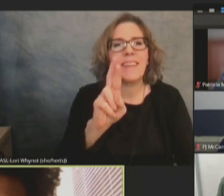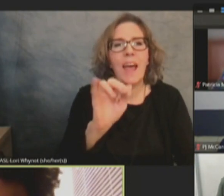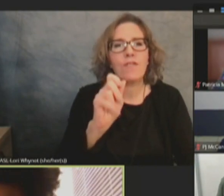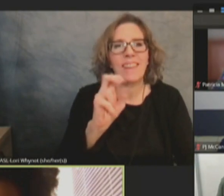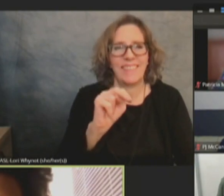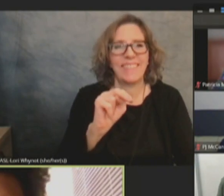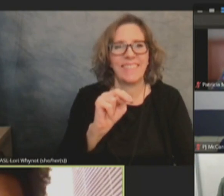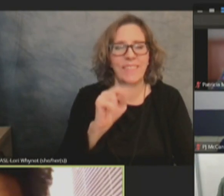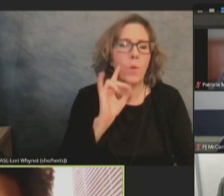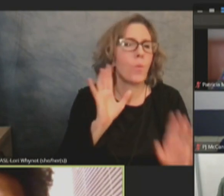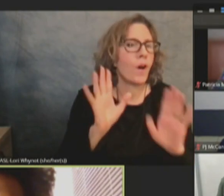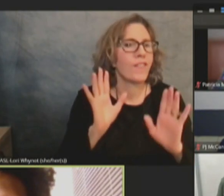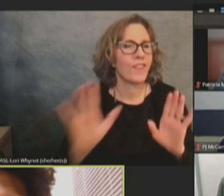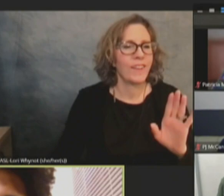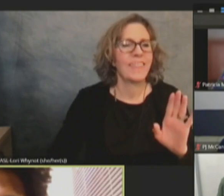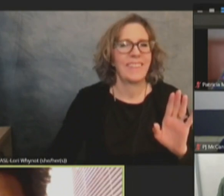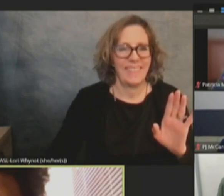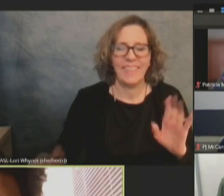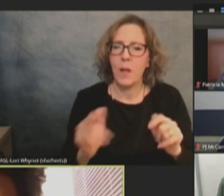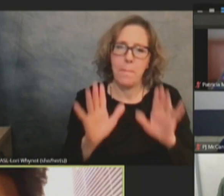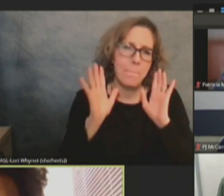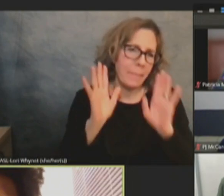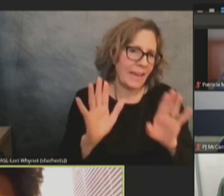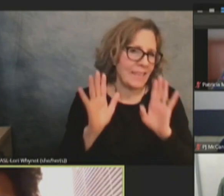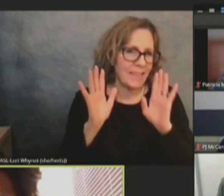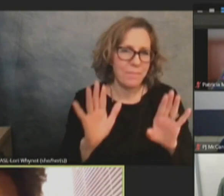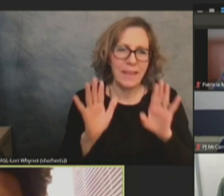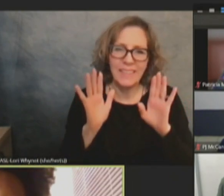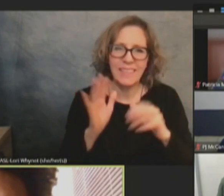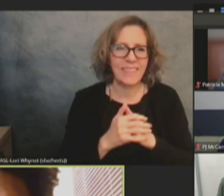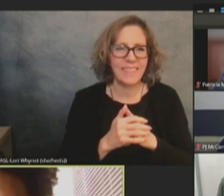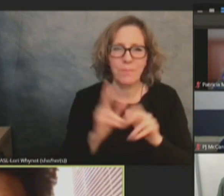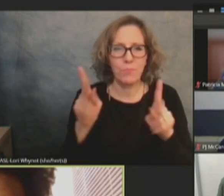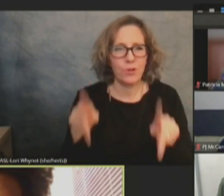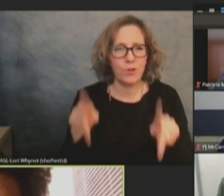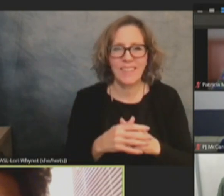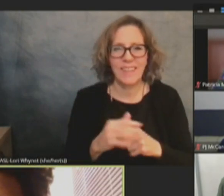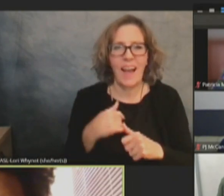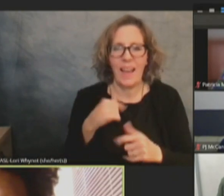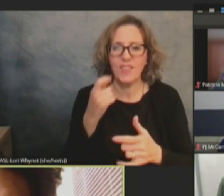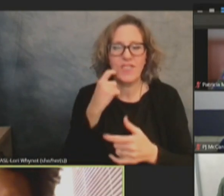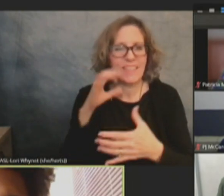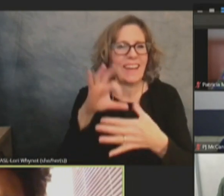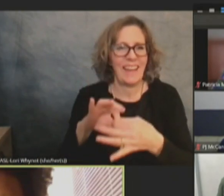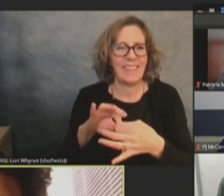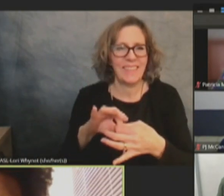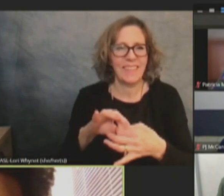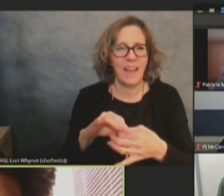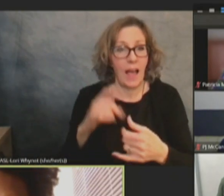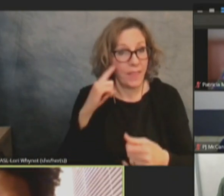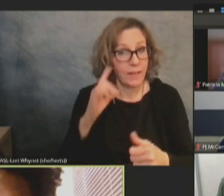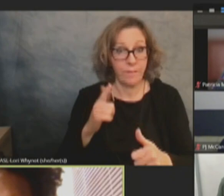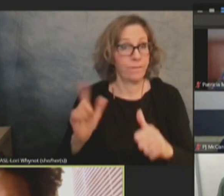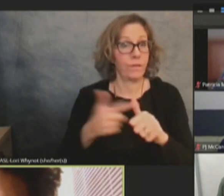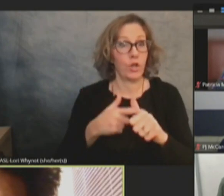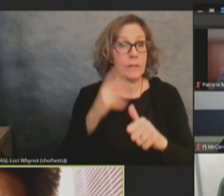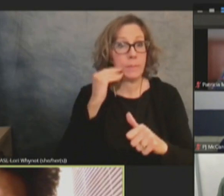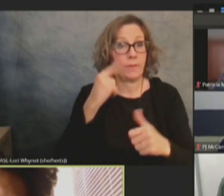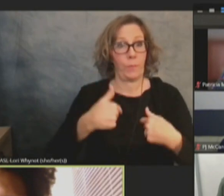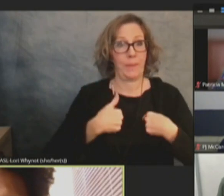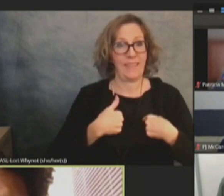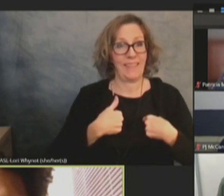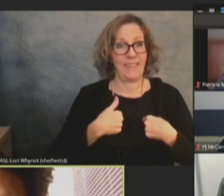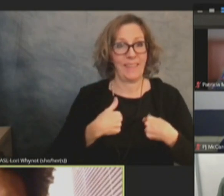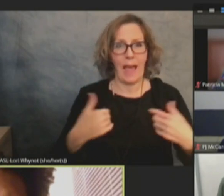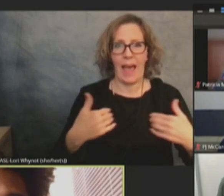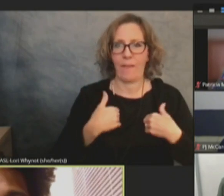and oh my, such an amazing person that I've connected with. And I believe it was my first experience just